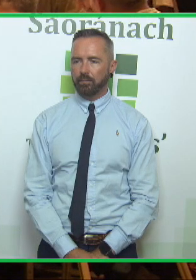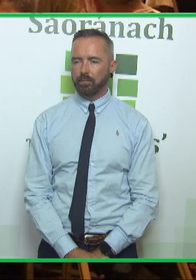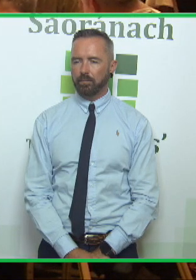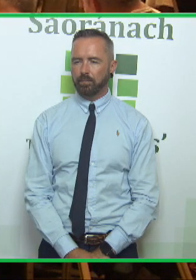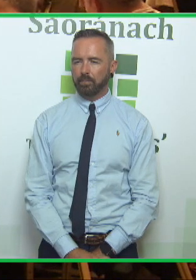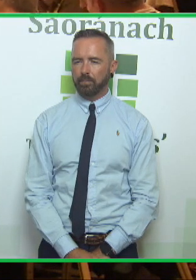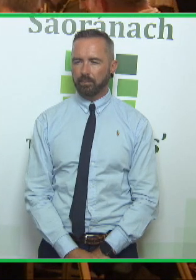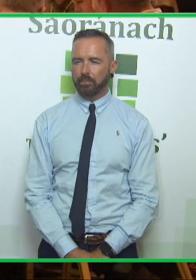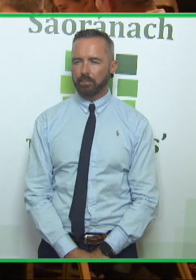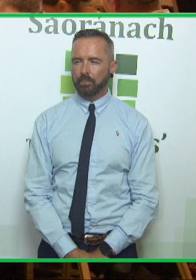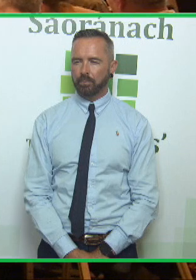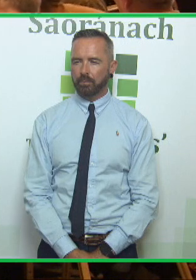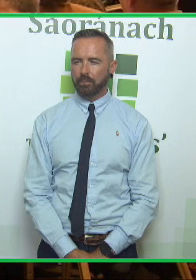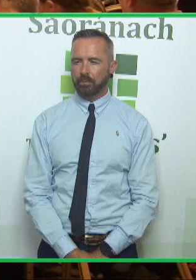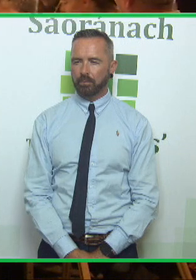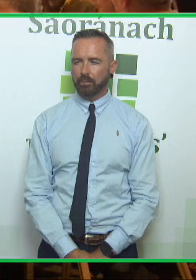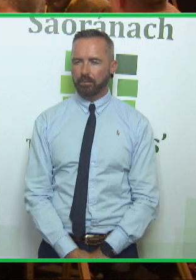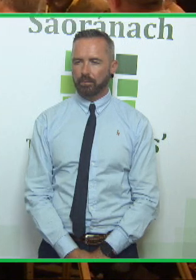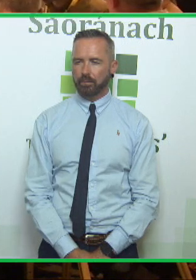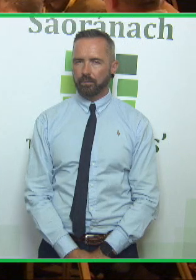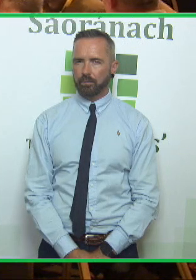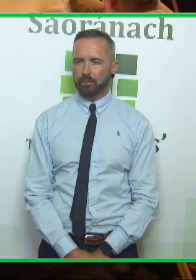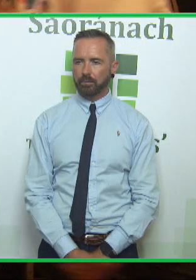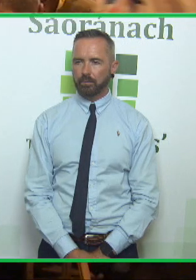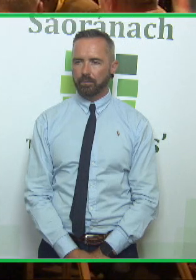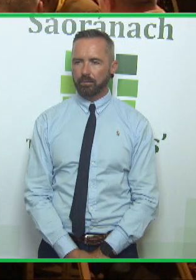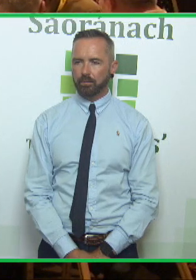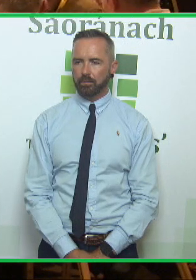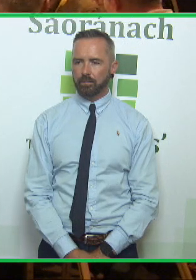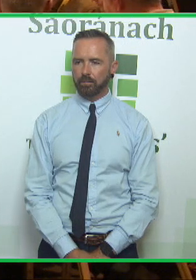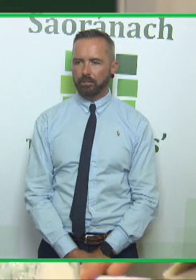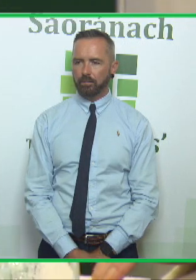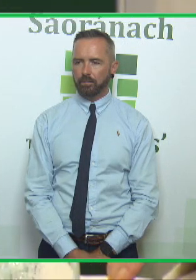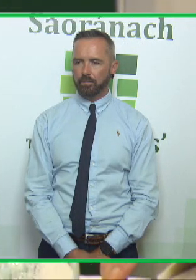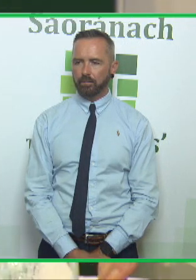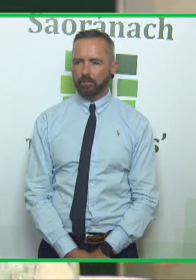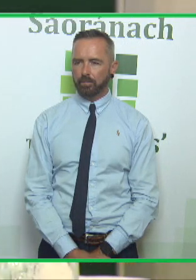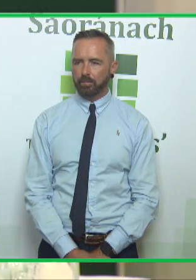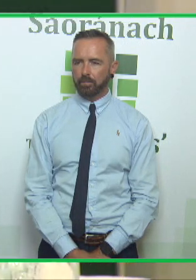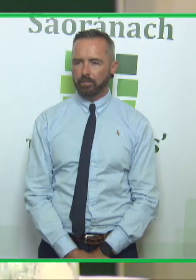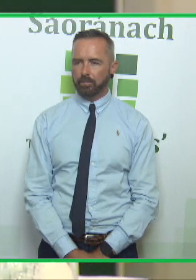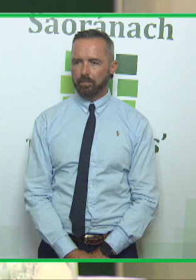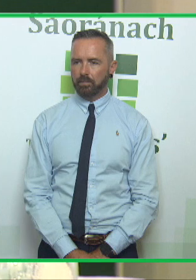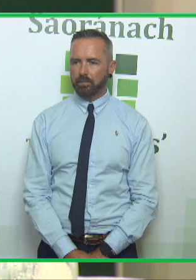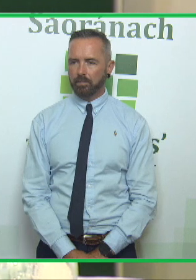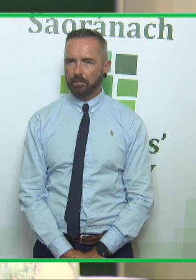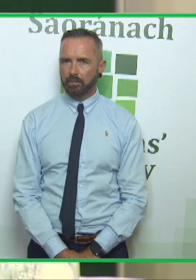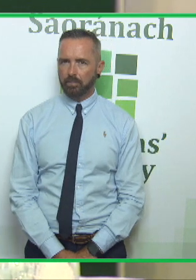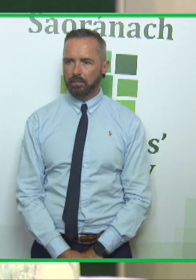Okay, welcome back, everybody. Just before we kick off, can I ask everybody to take the seats, please? We're just about live streaming